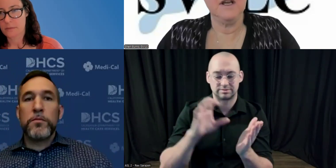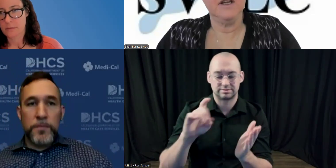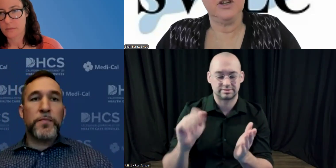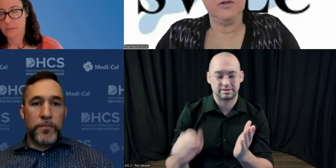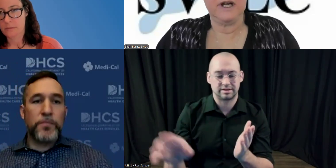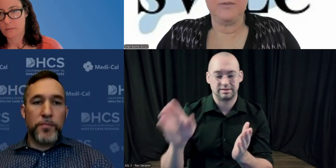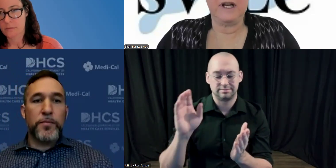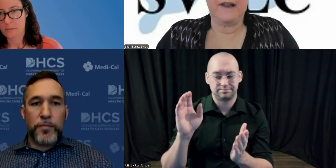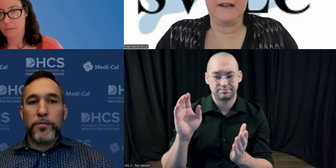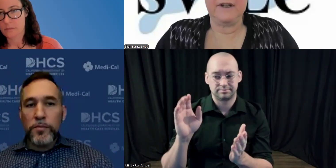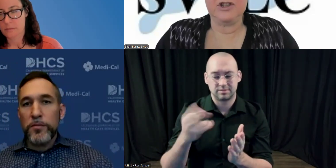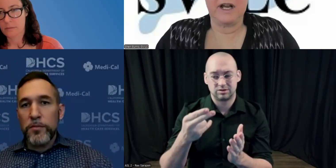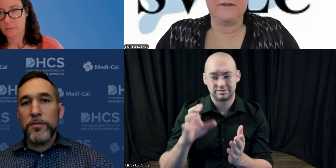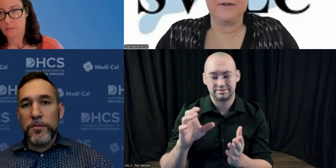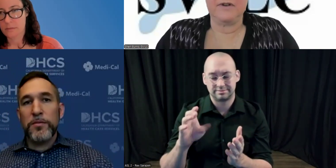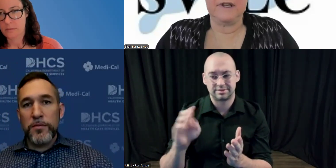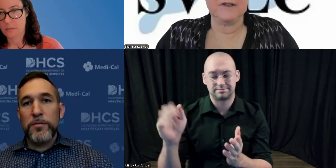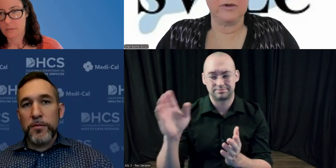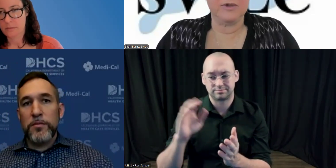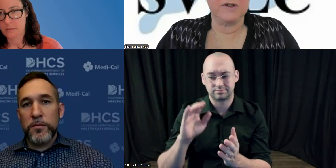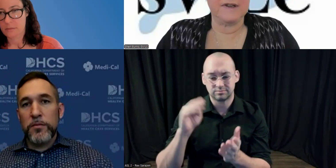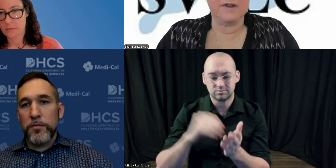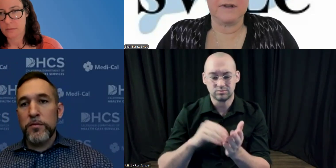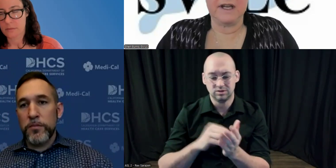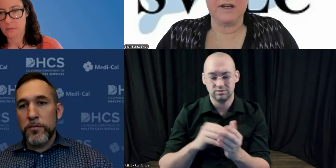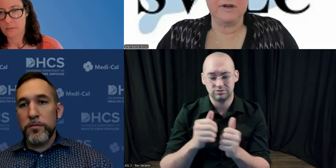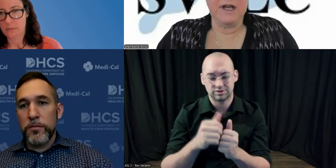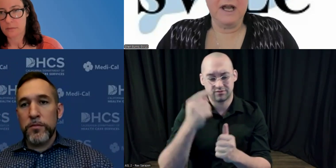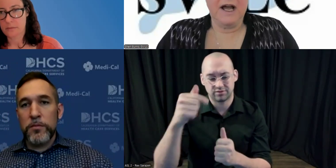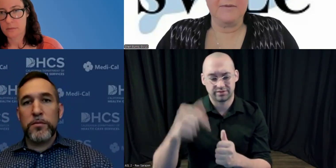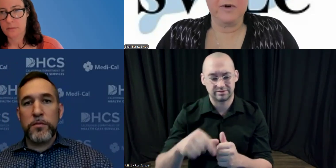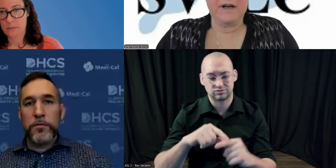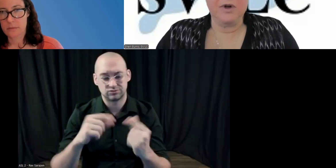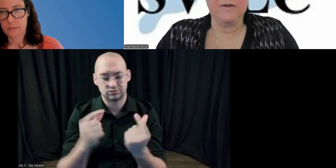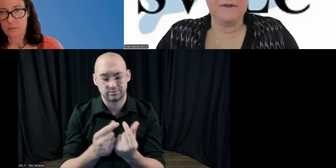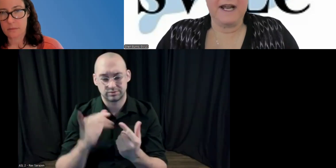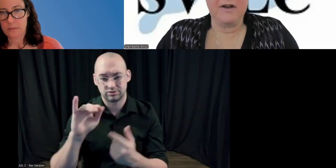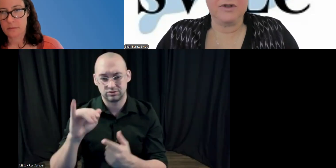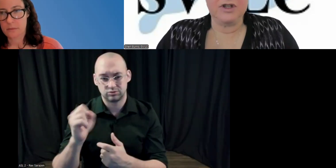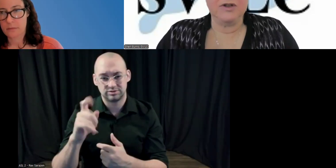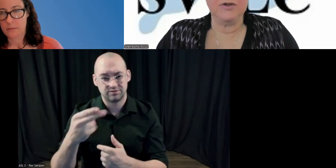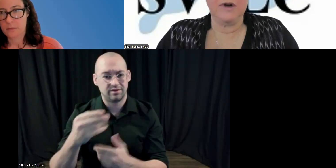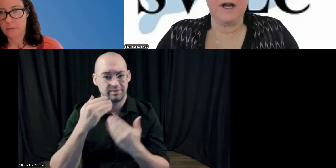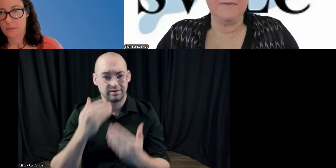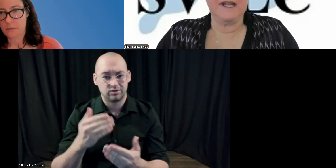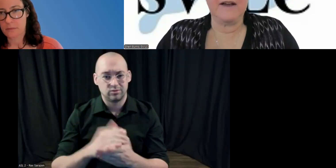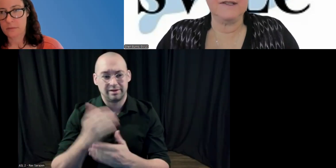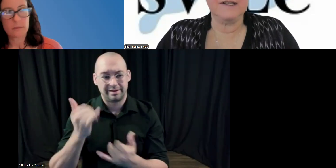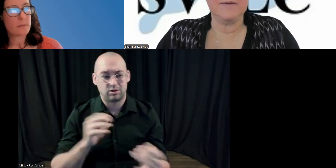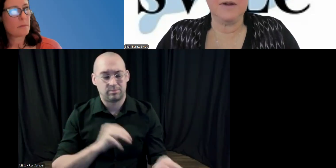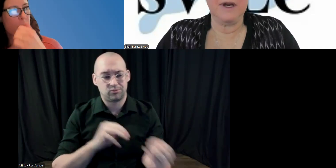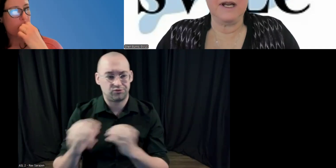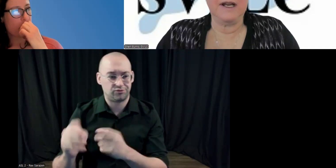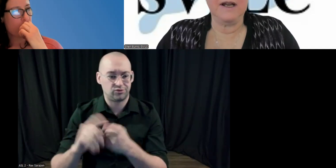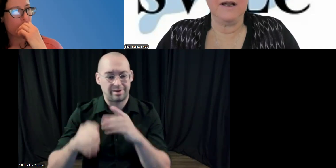besides you putting that in the chat for this group, Joseph. So thank you. We're going to move now to the